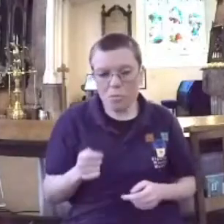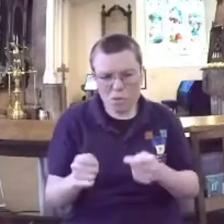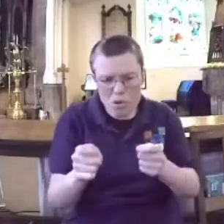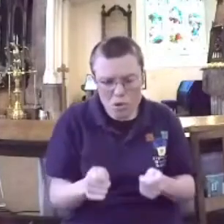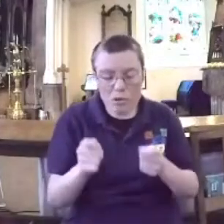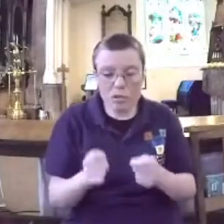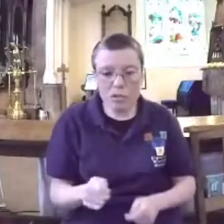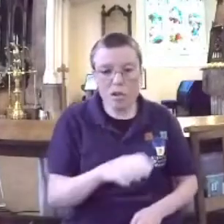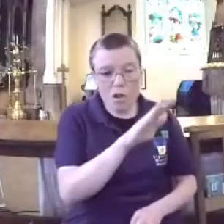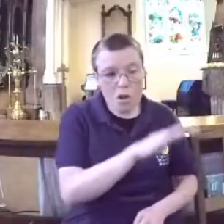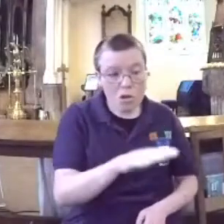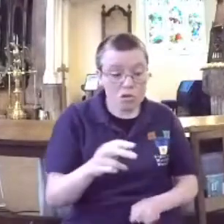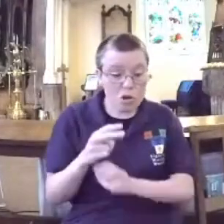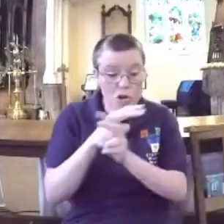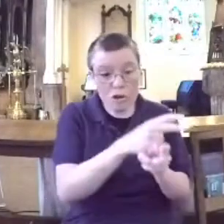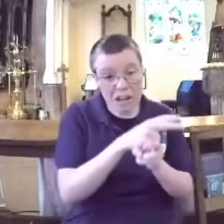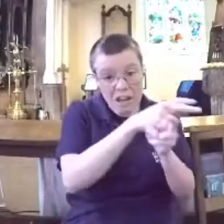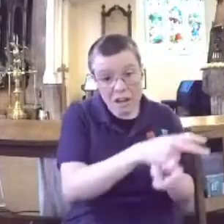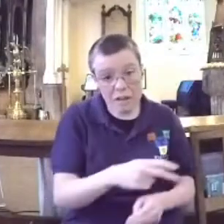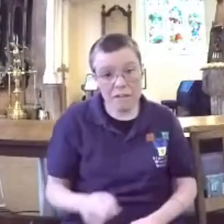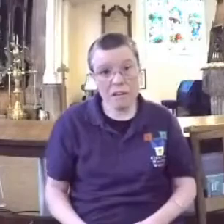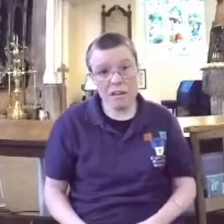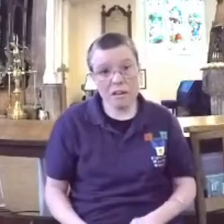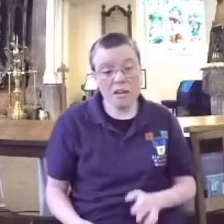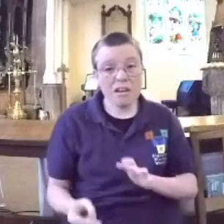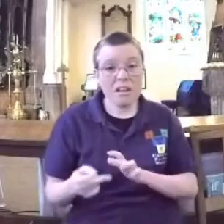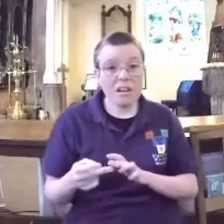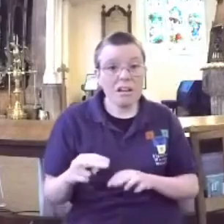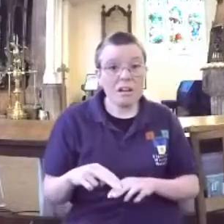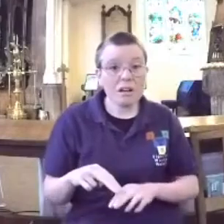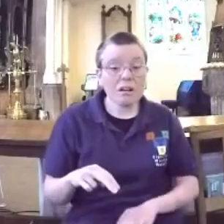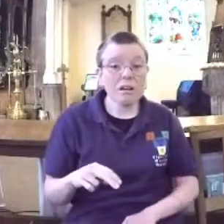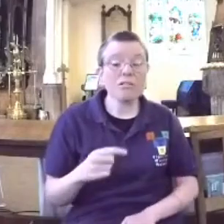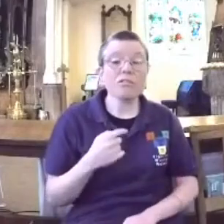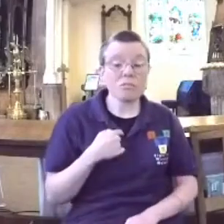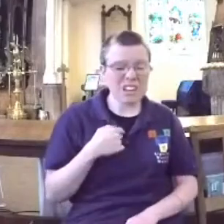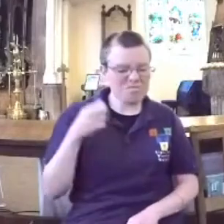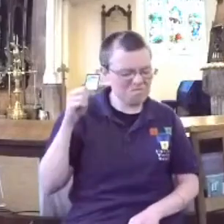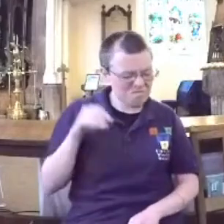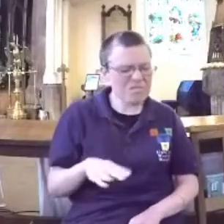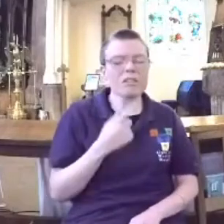the childcare that they provided. And if I've never said thank you, I do not